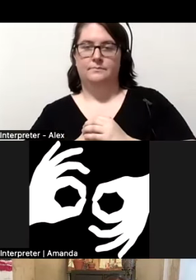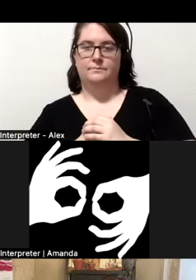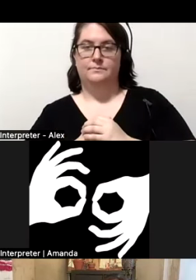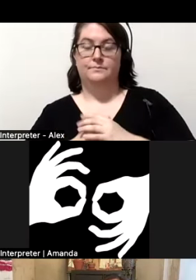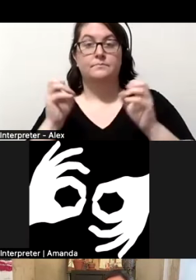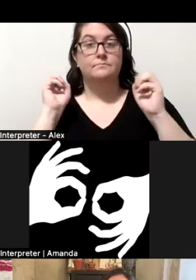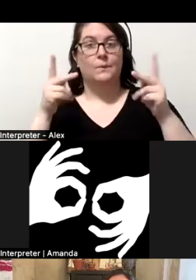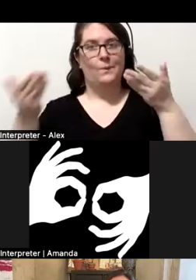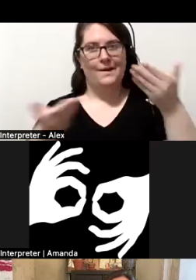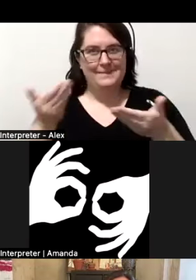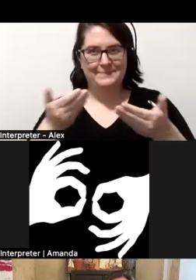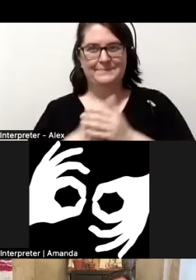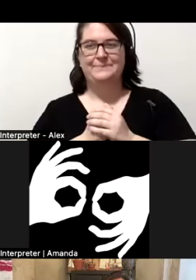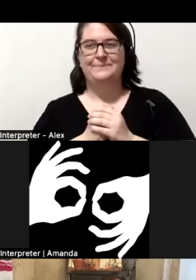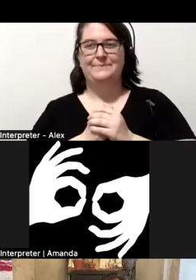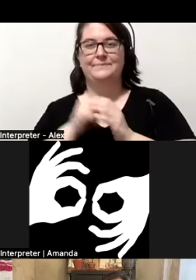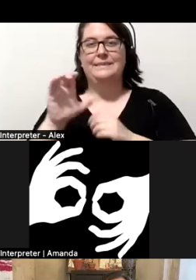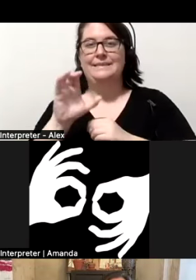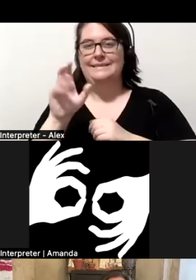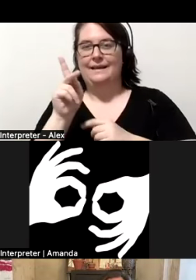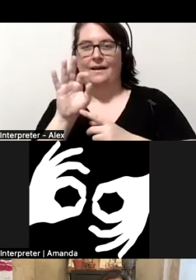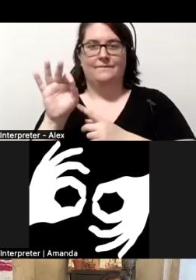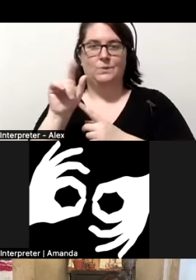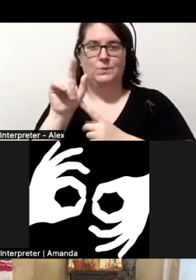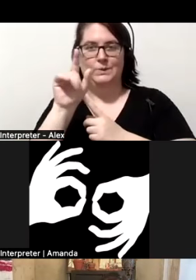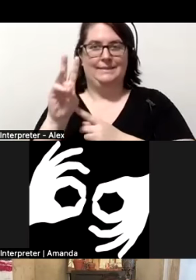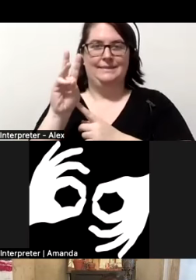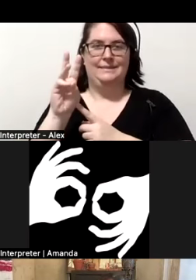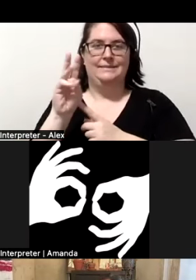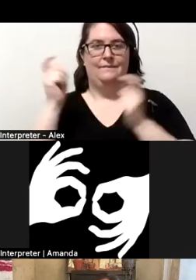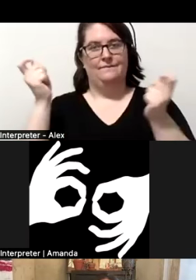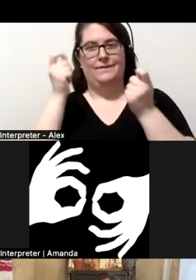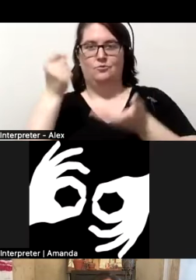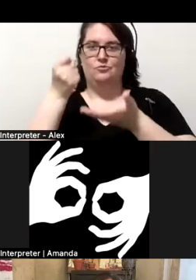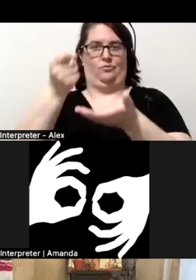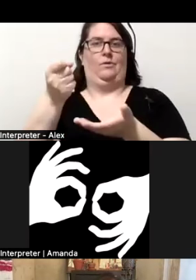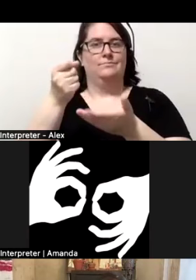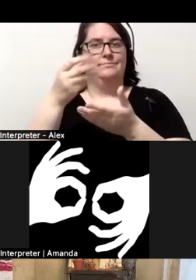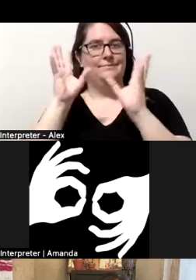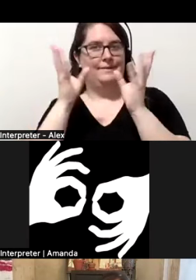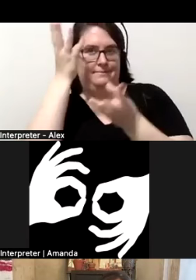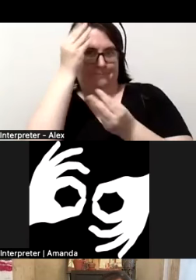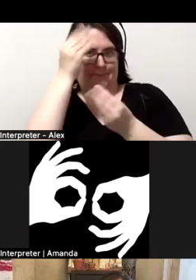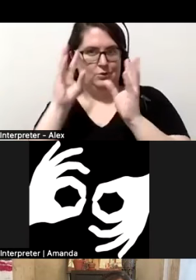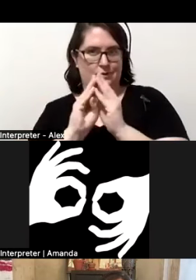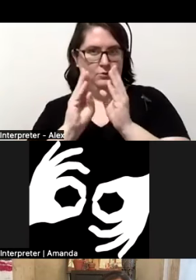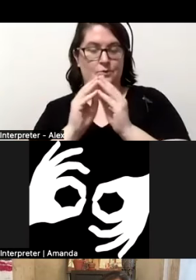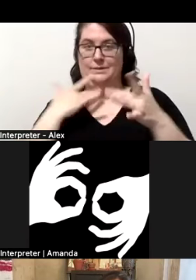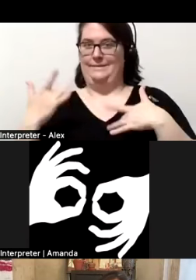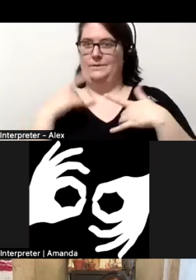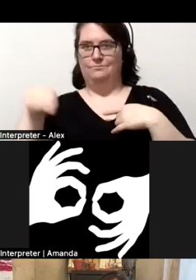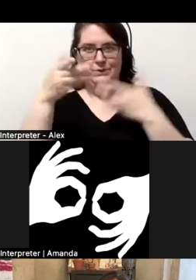Okay, welcome to the CKAF 2026 Festival Grants Information Session. We're really excited to have you all here